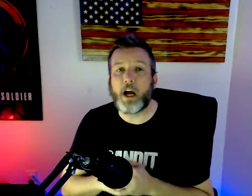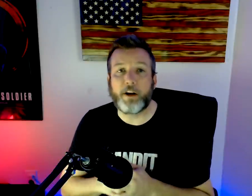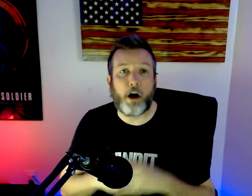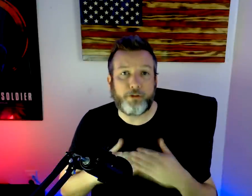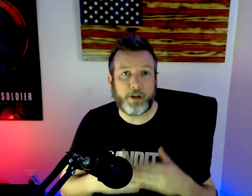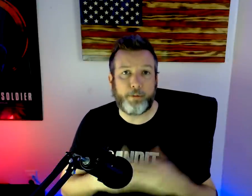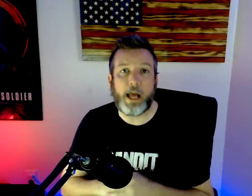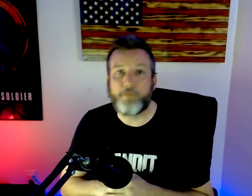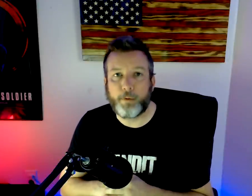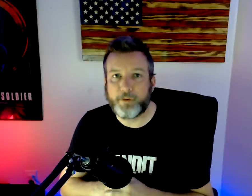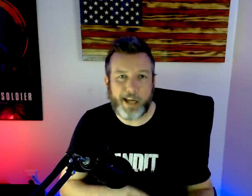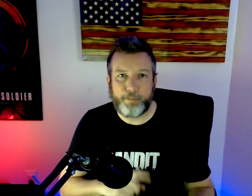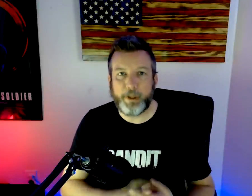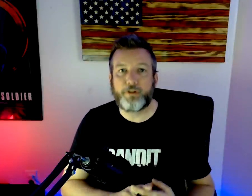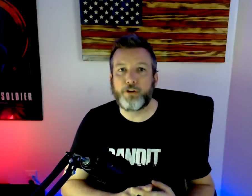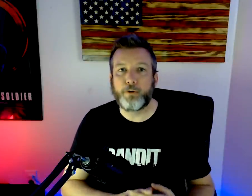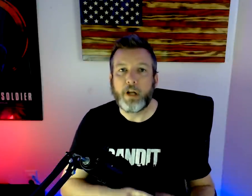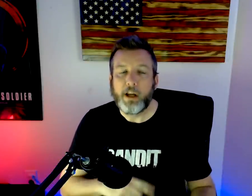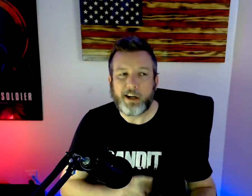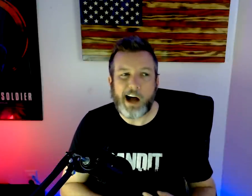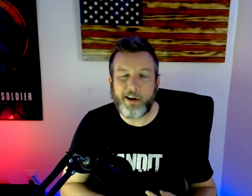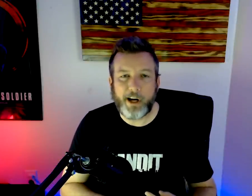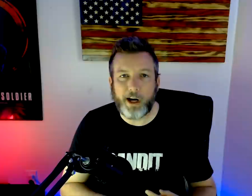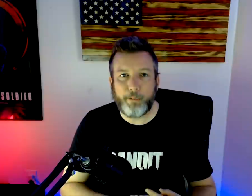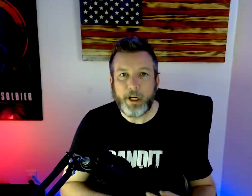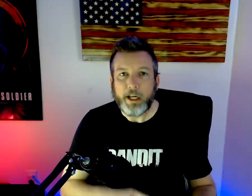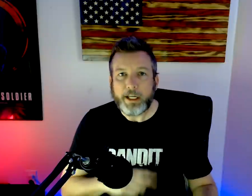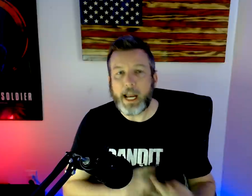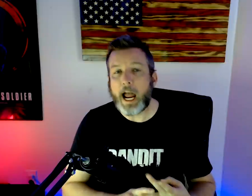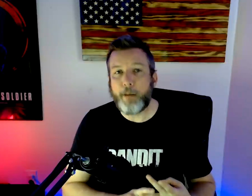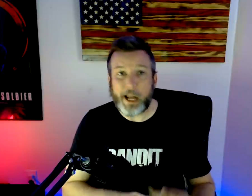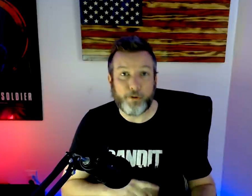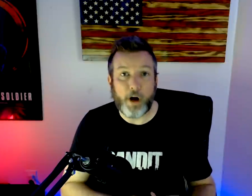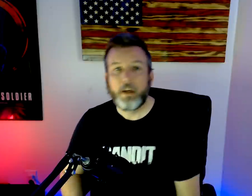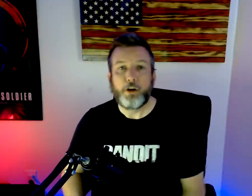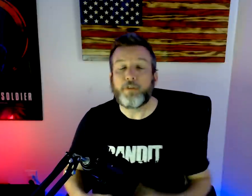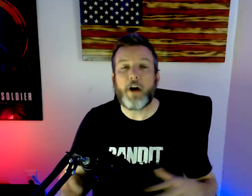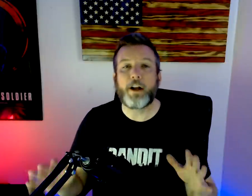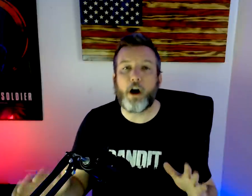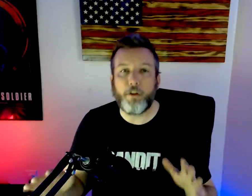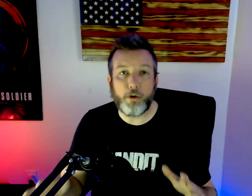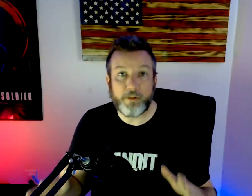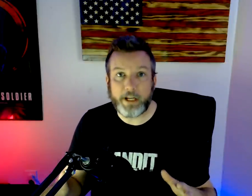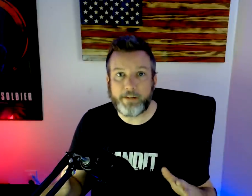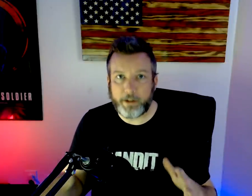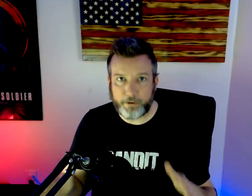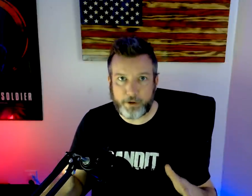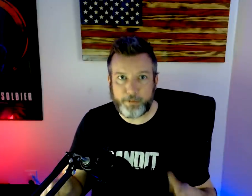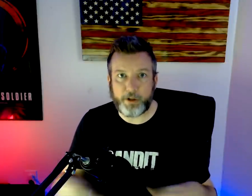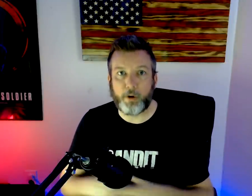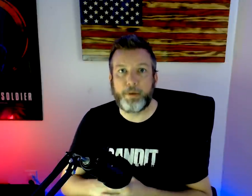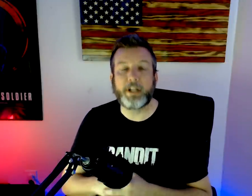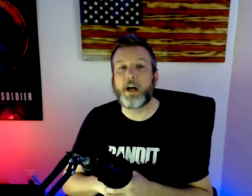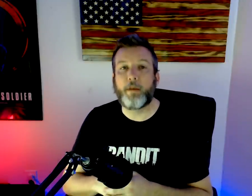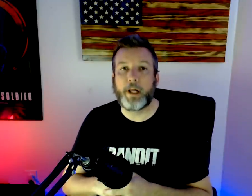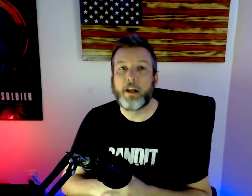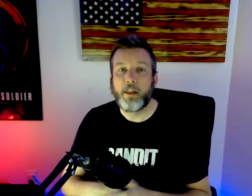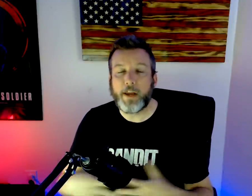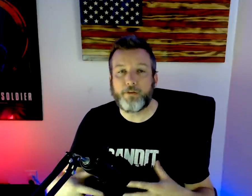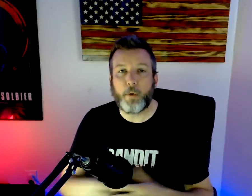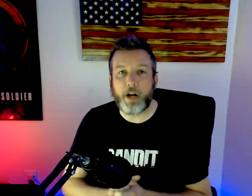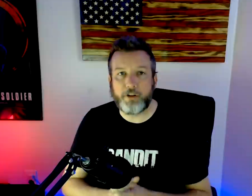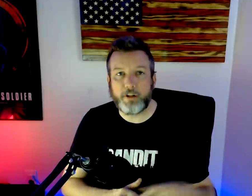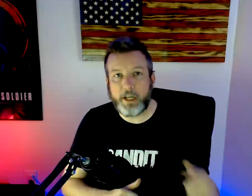follow me on alternate platforms like BitChute, CloudHub, Gab, and Rumble. You can find all those links in the description or pinned comment.